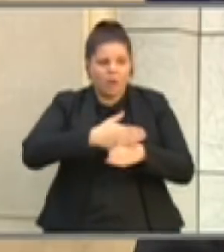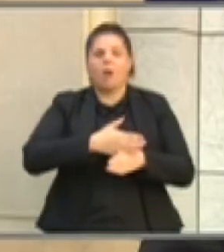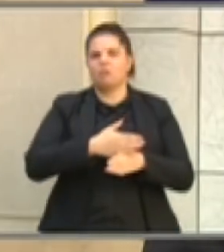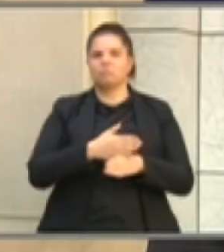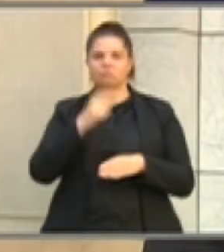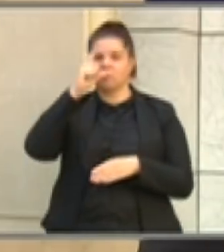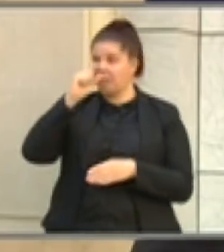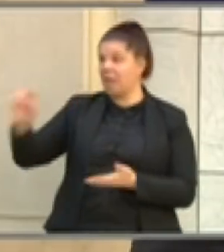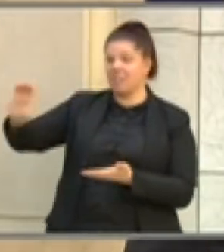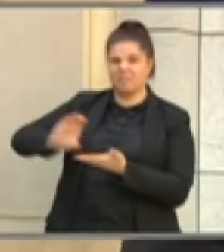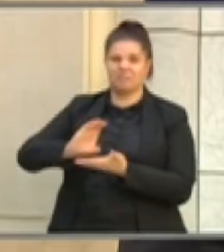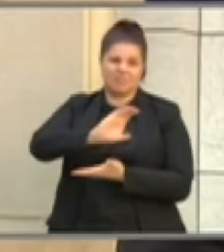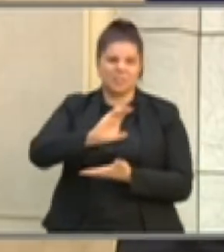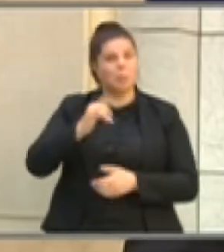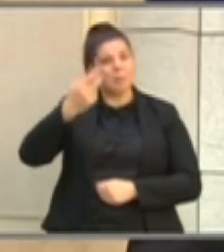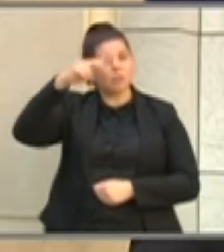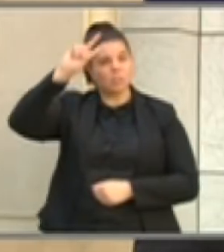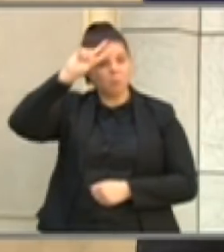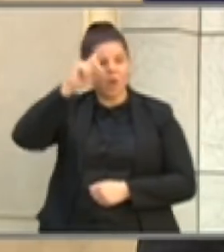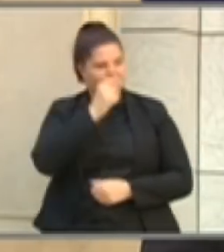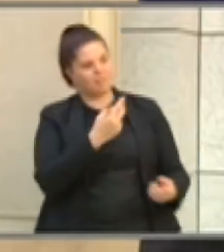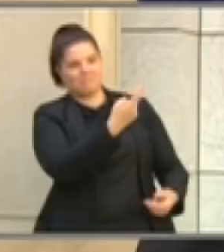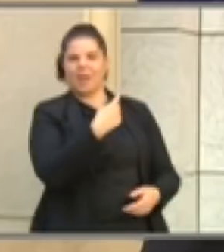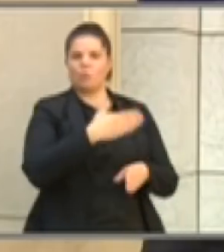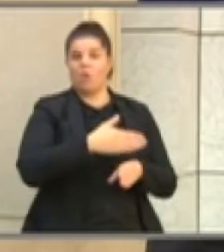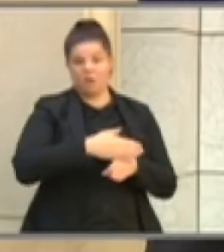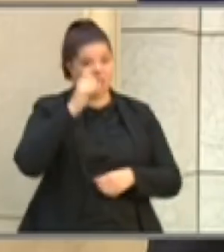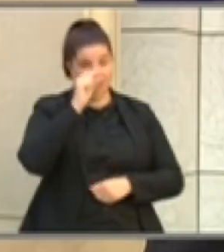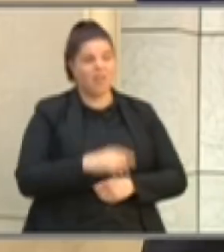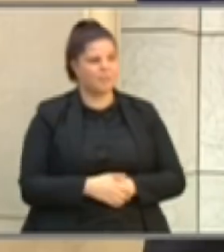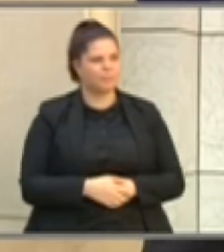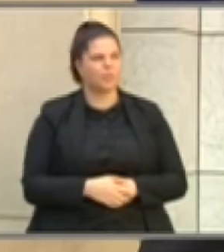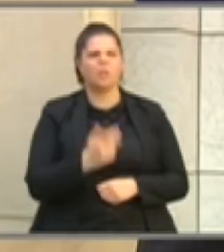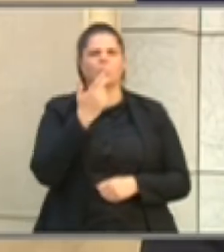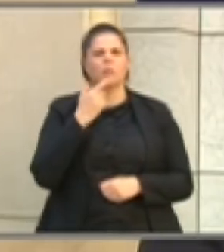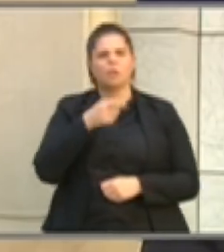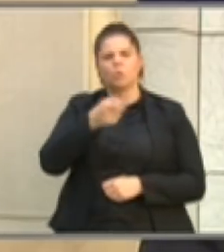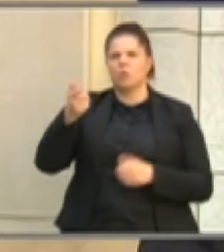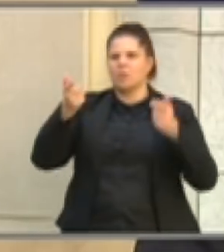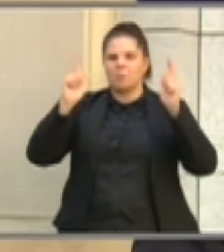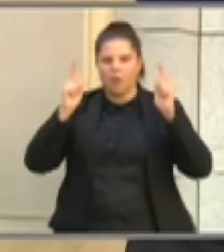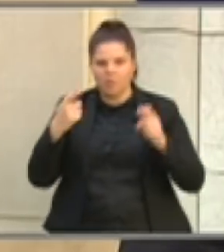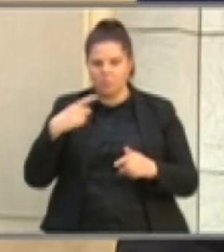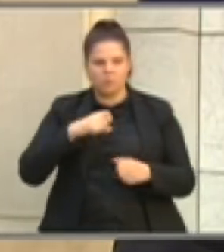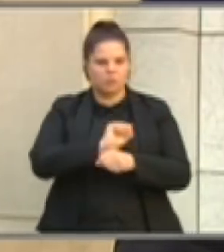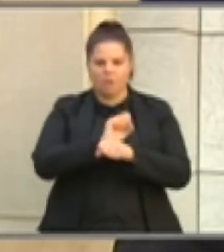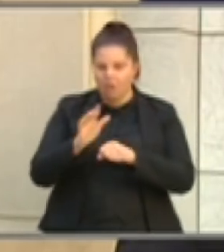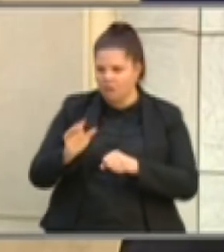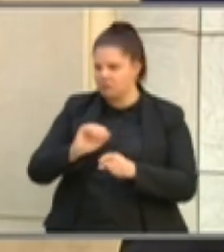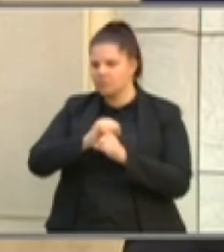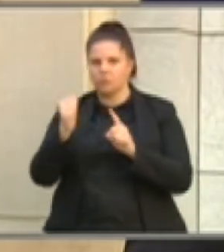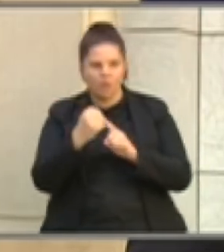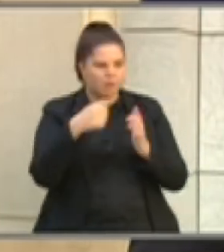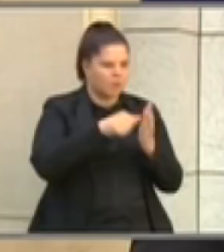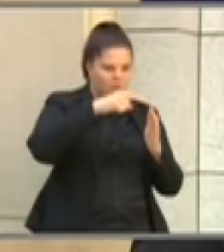through their employer. So if you're an employer who's been forced as a result of the downturn following the coronavirus to retrench